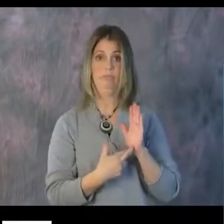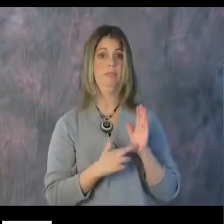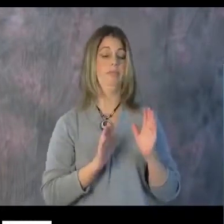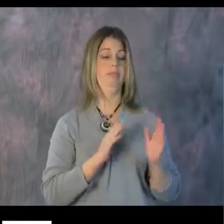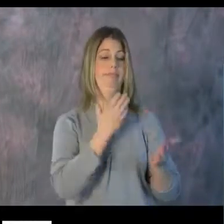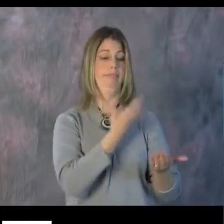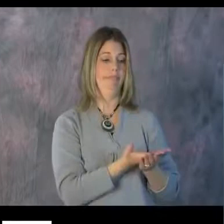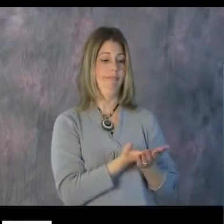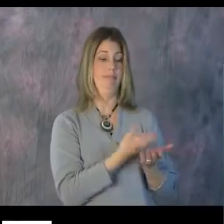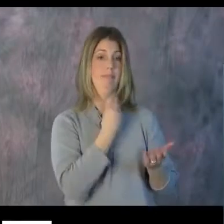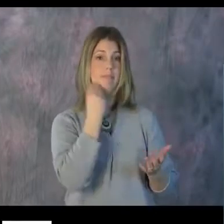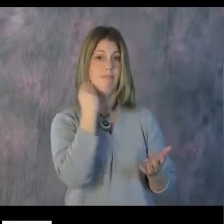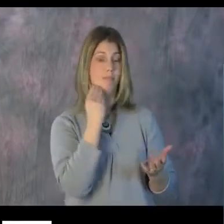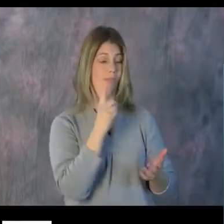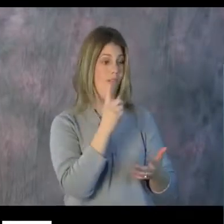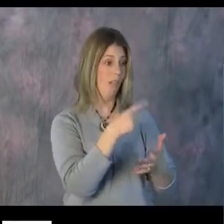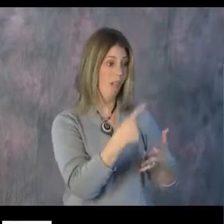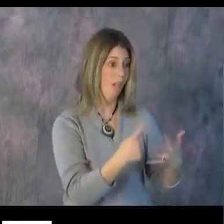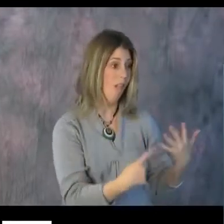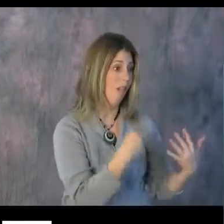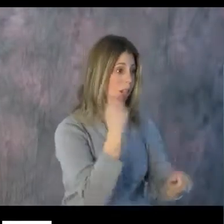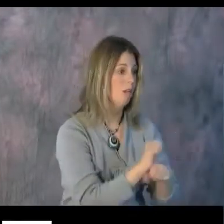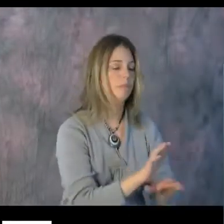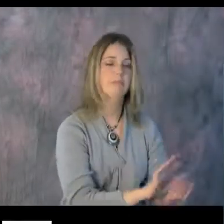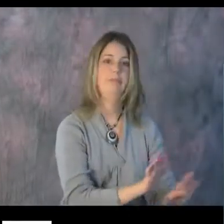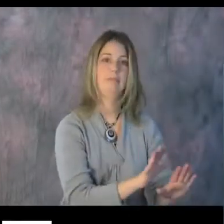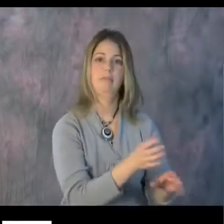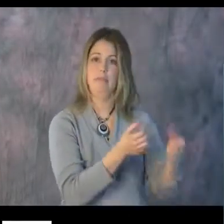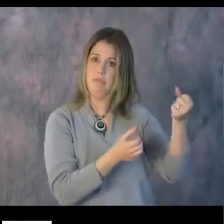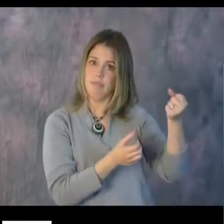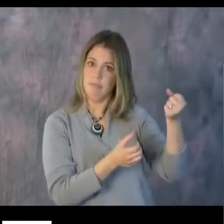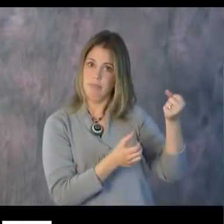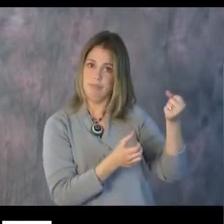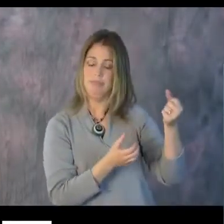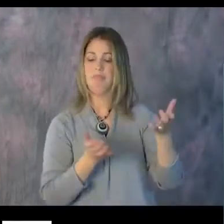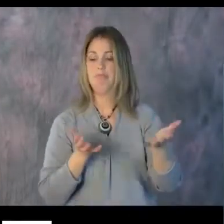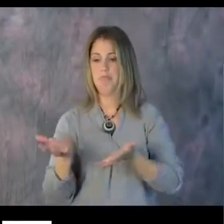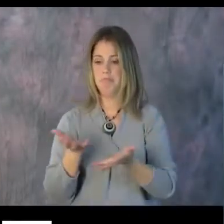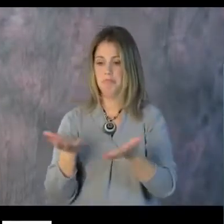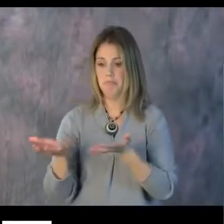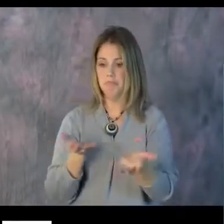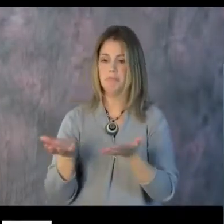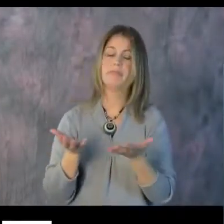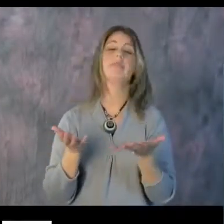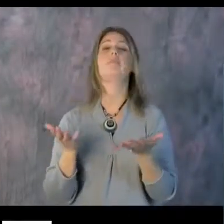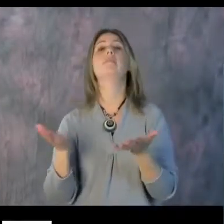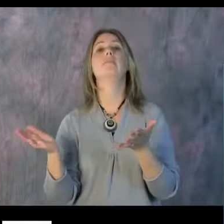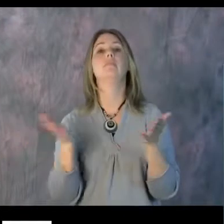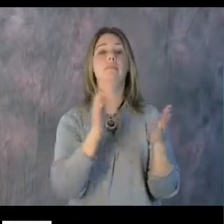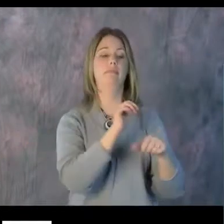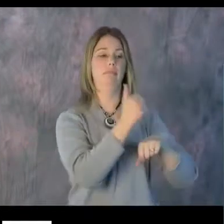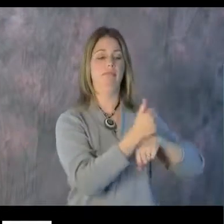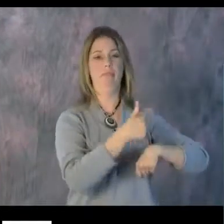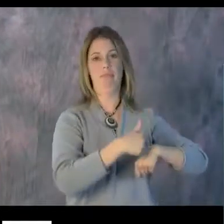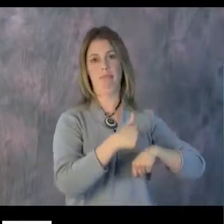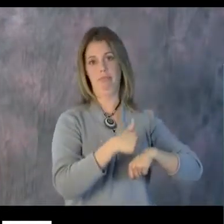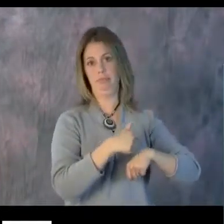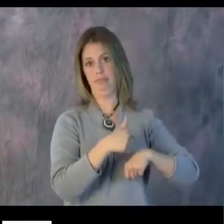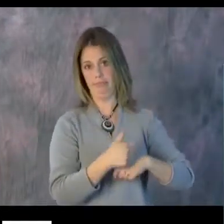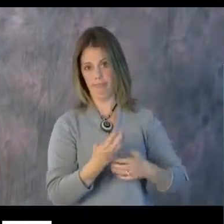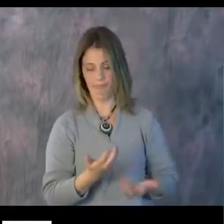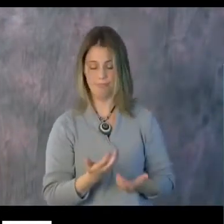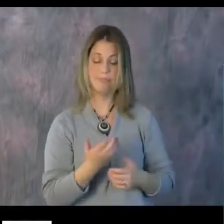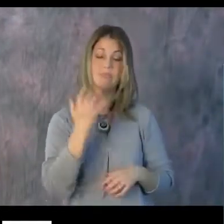Remember we spoke before about the 30-minute rule. When they get home from school, you don't immediately ask all about homework and all of these different things. First you chat